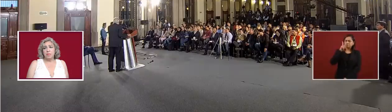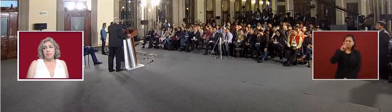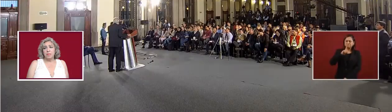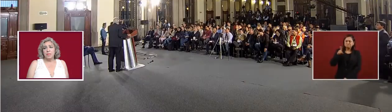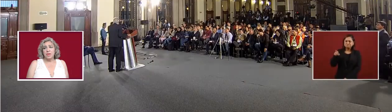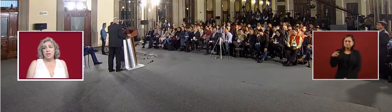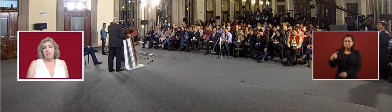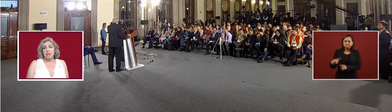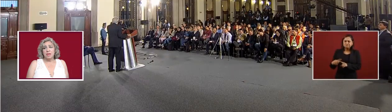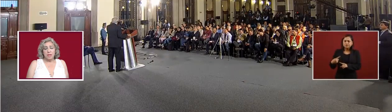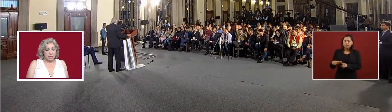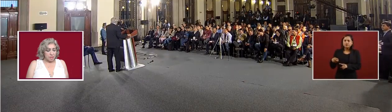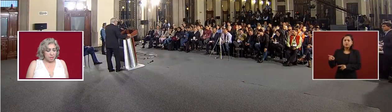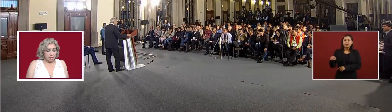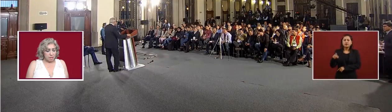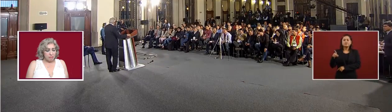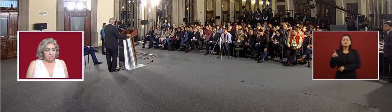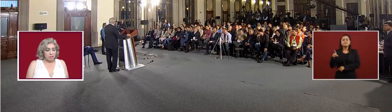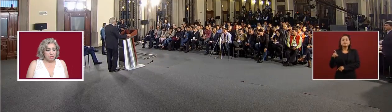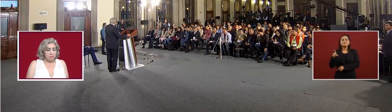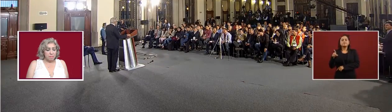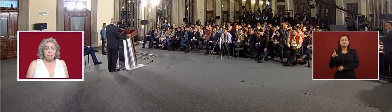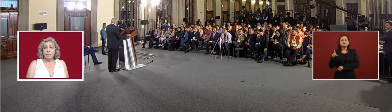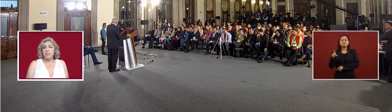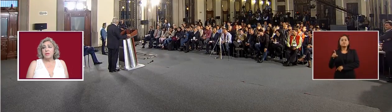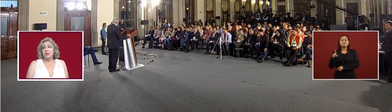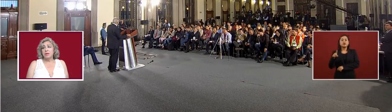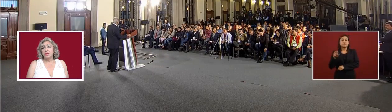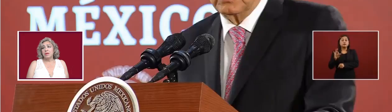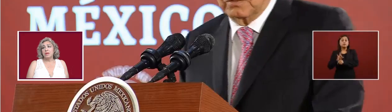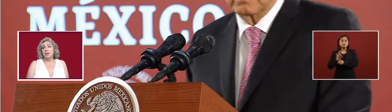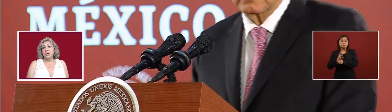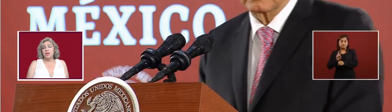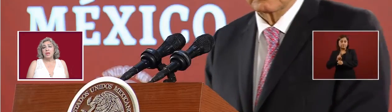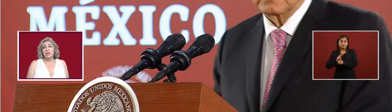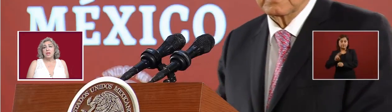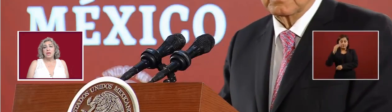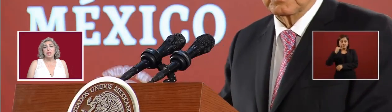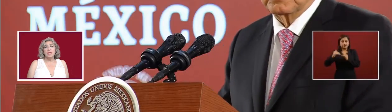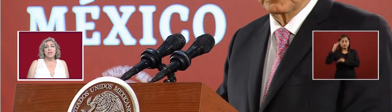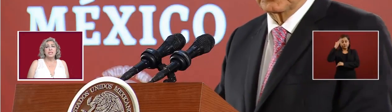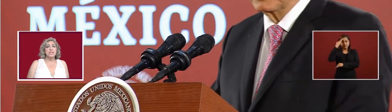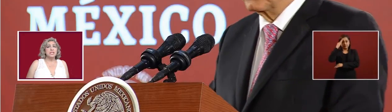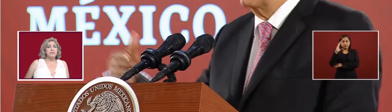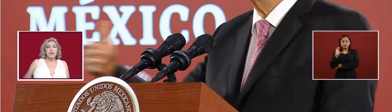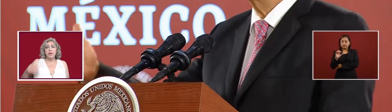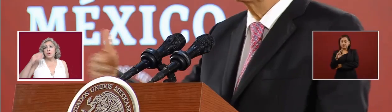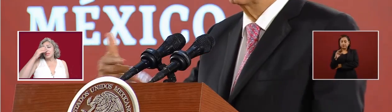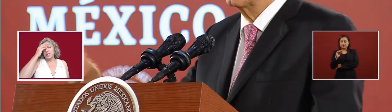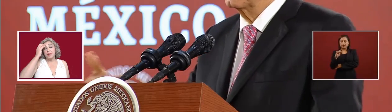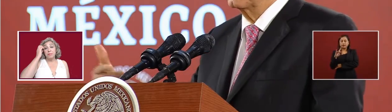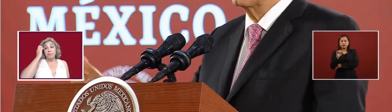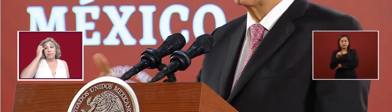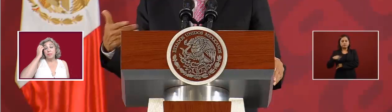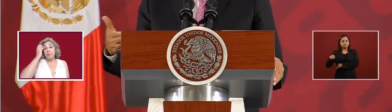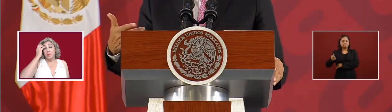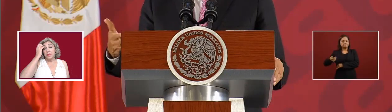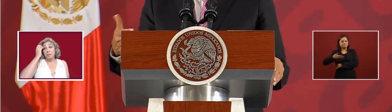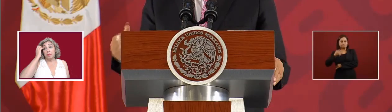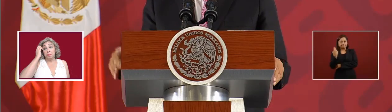he says it's very well said,